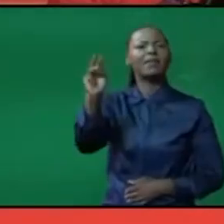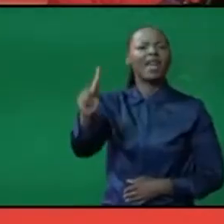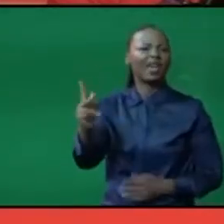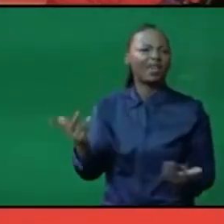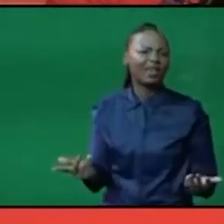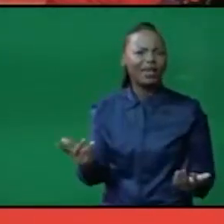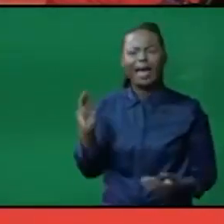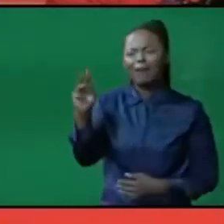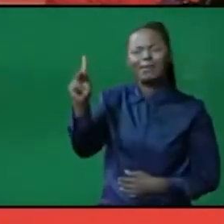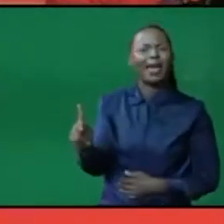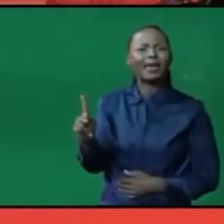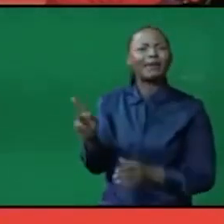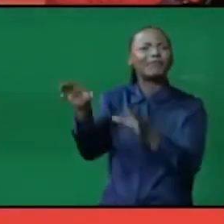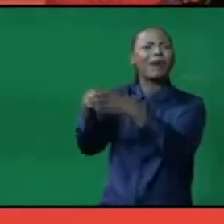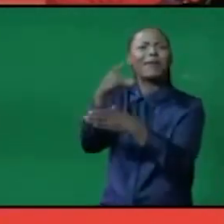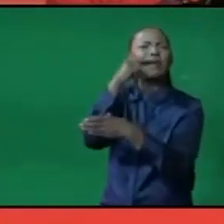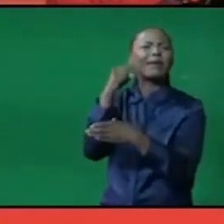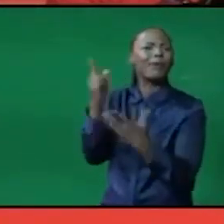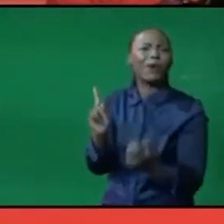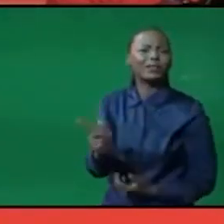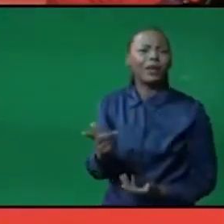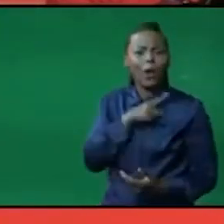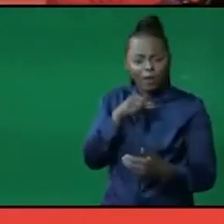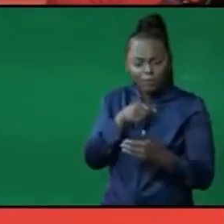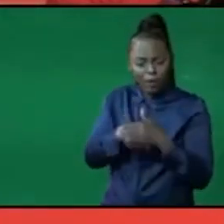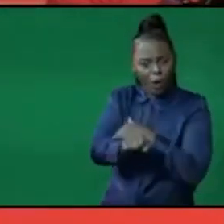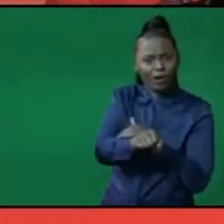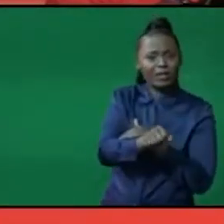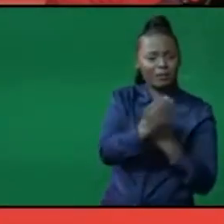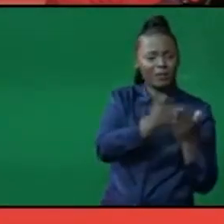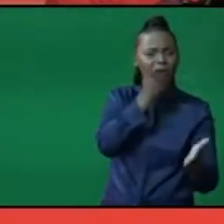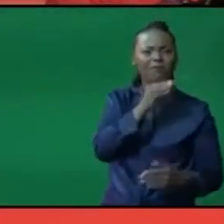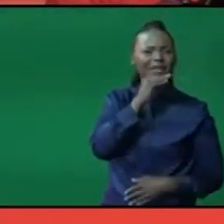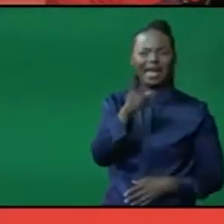being born before doesn't make you MK, that logic